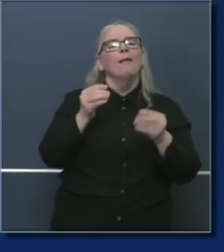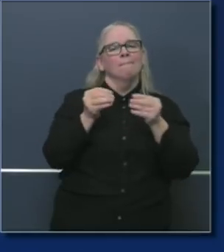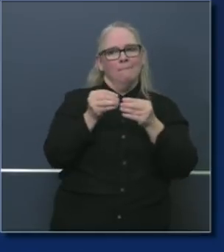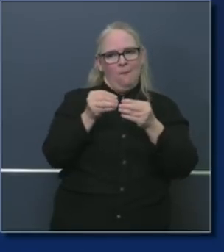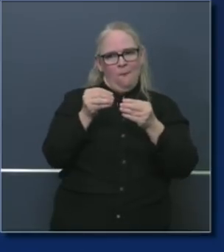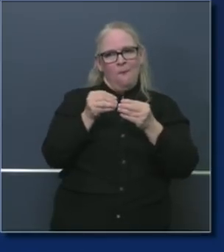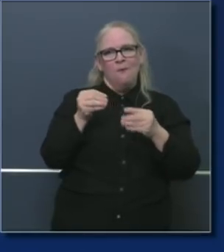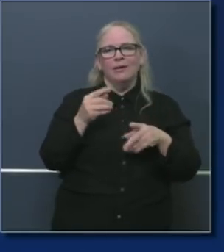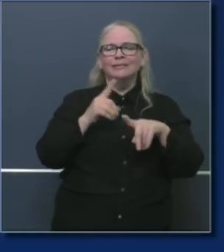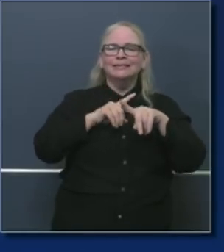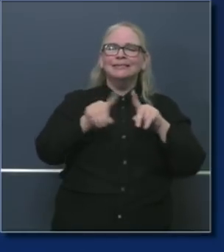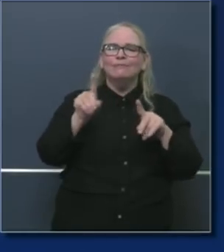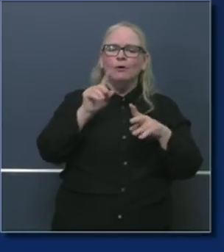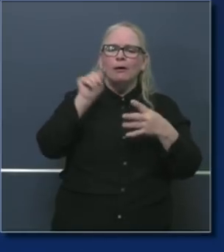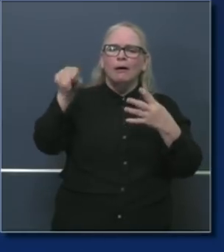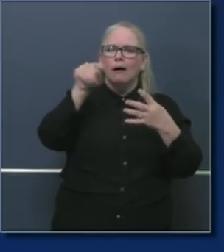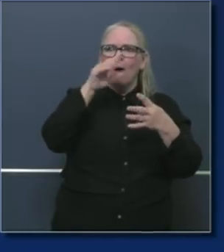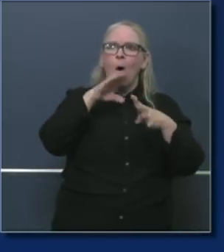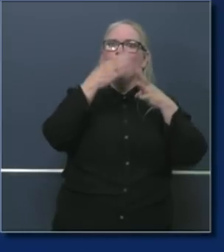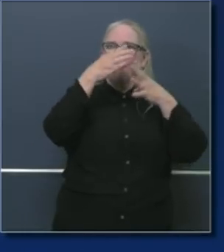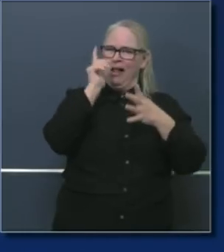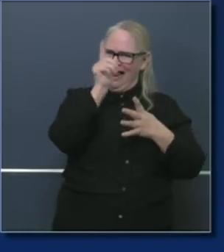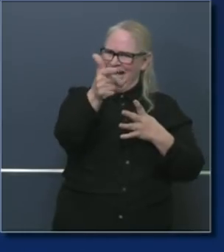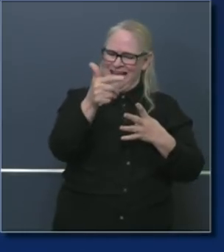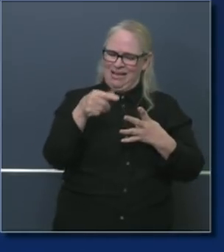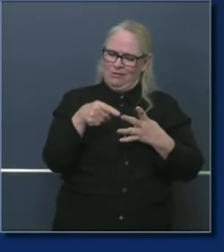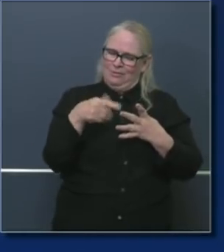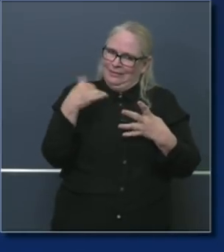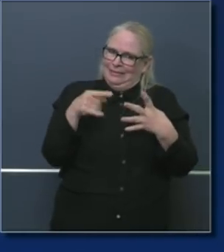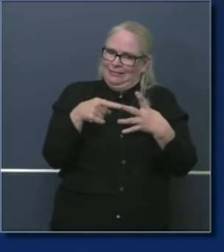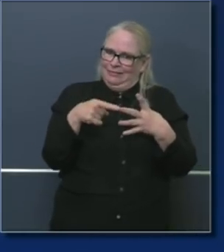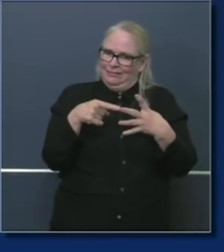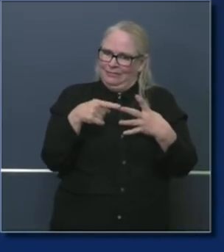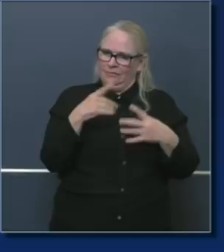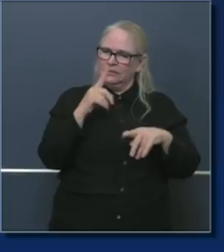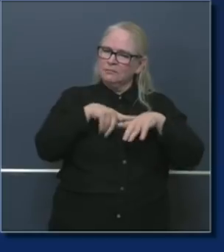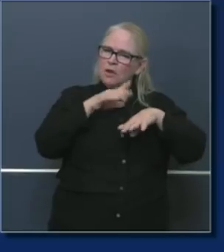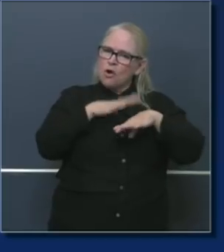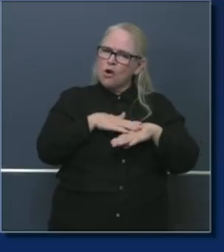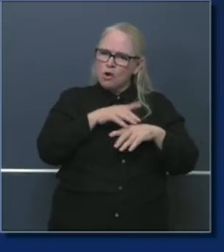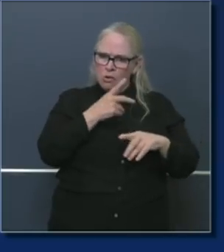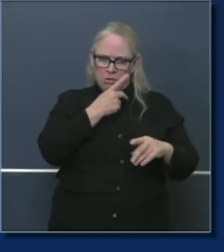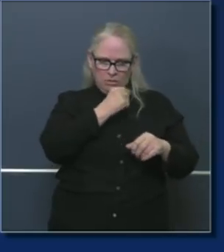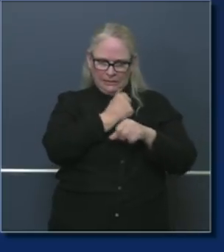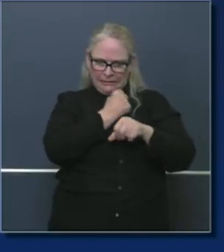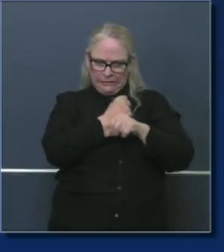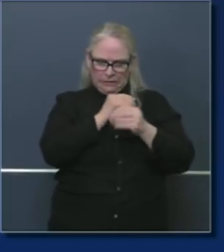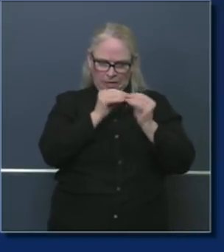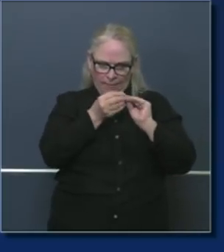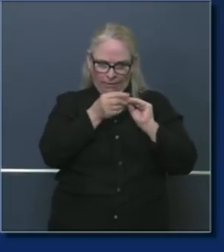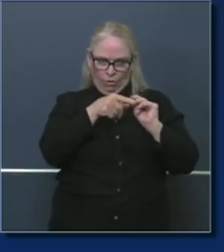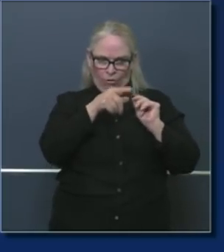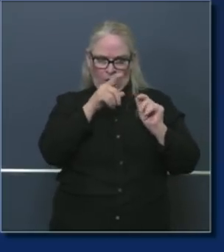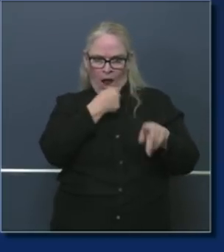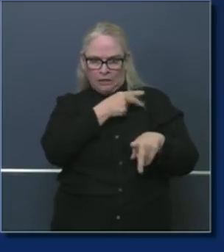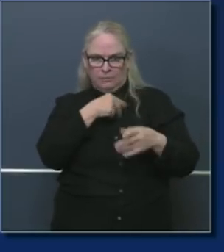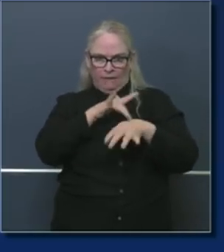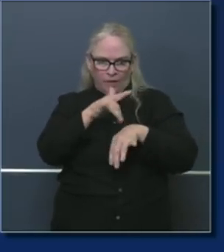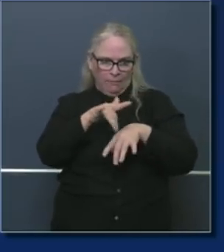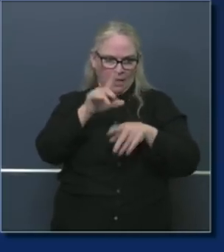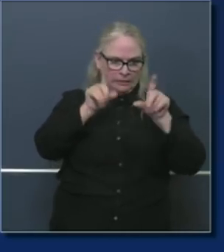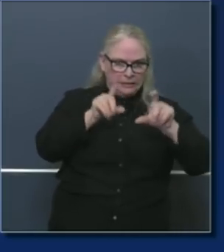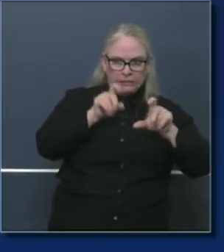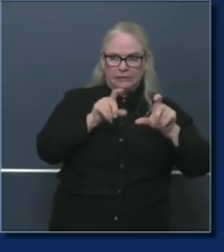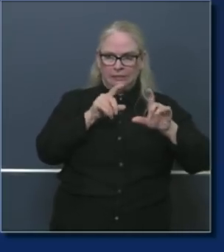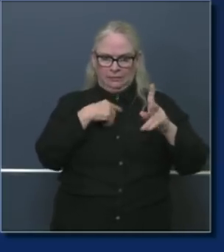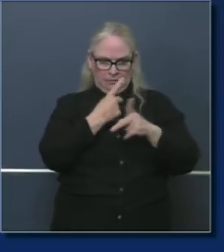as the data allows us, as the guidance is created, and as we can assure that we are able to reduce risk. And